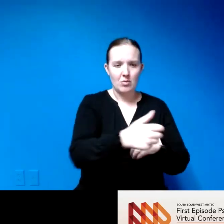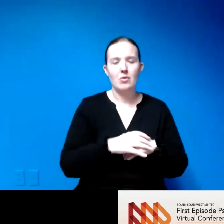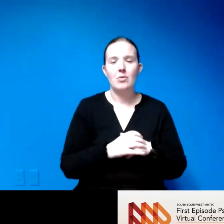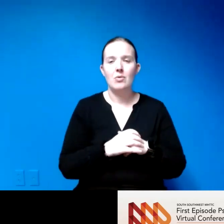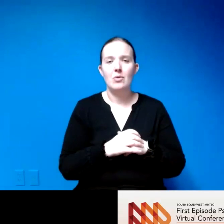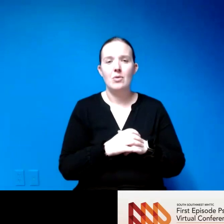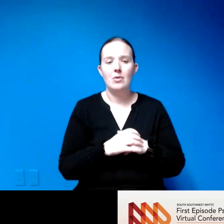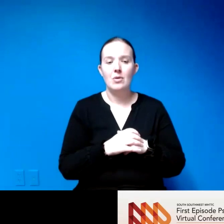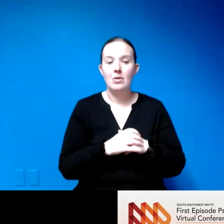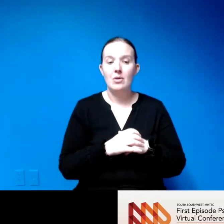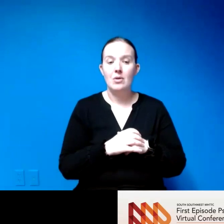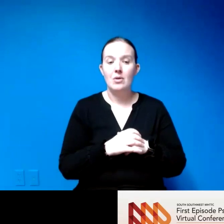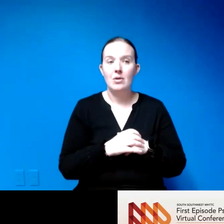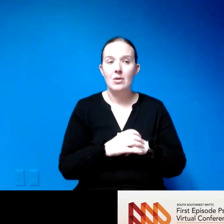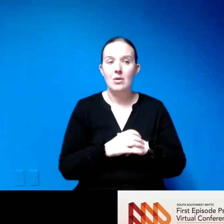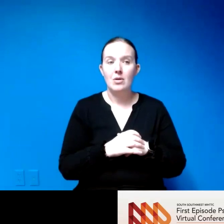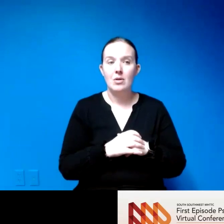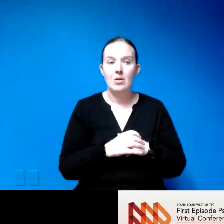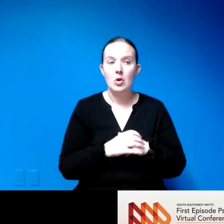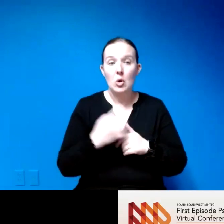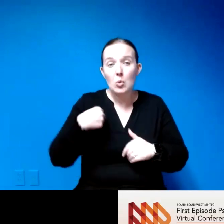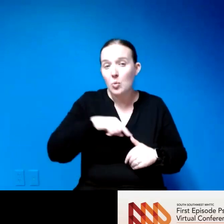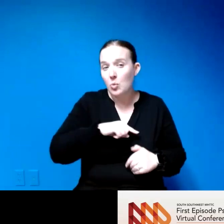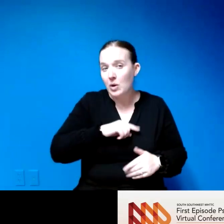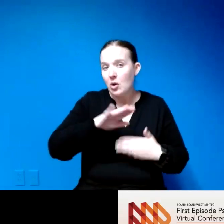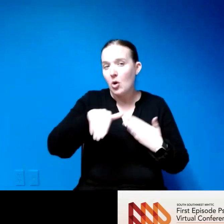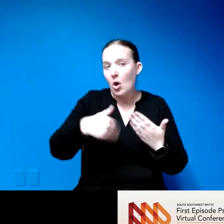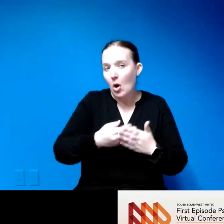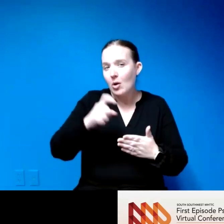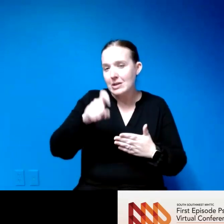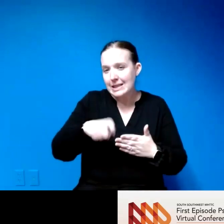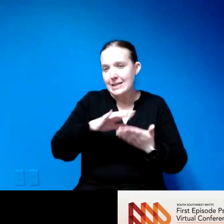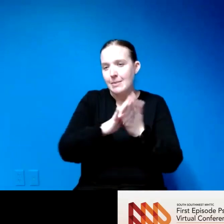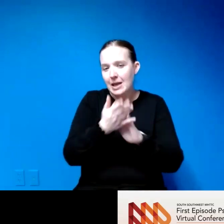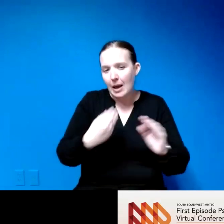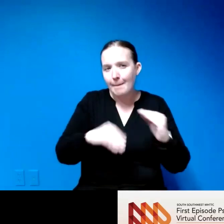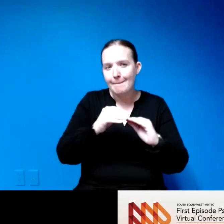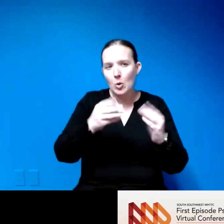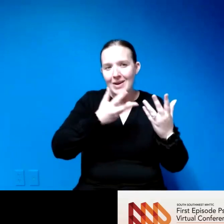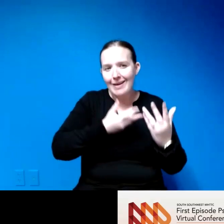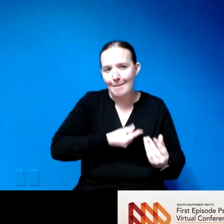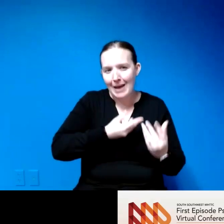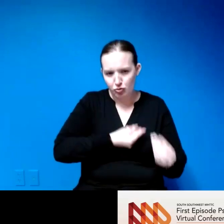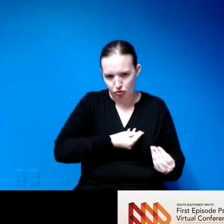So we often arrive to this need to live with more compassion after suffering.